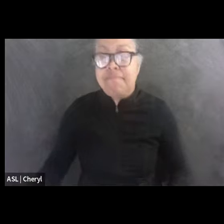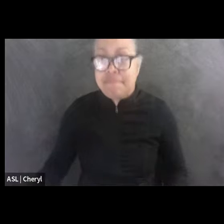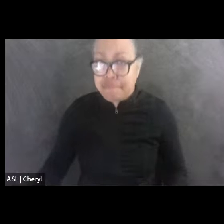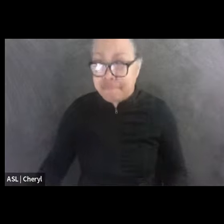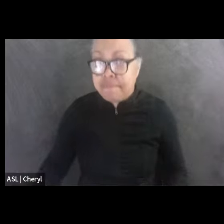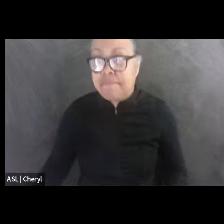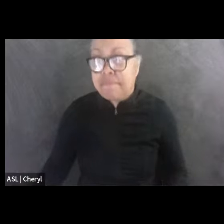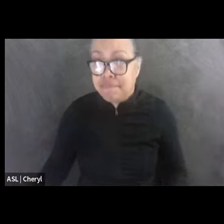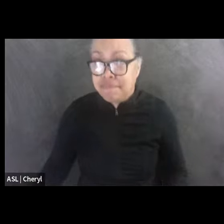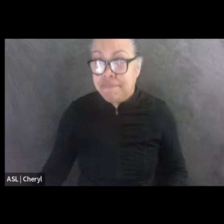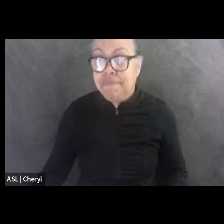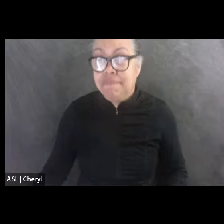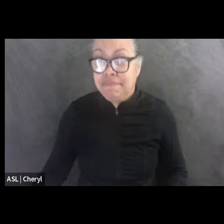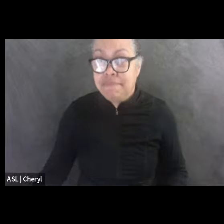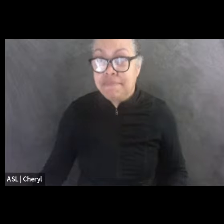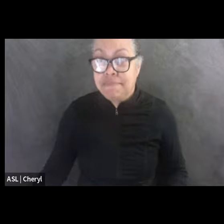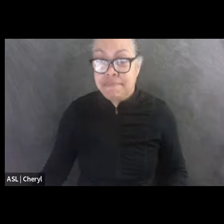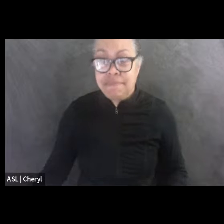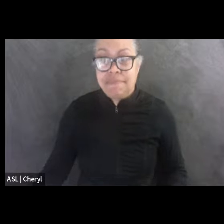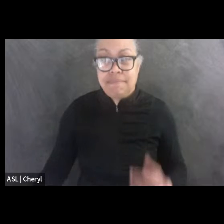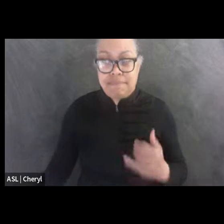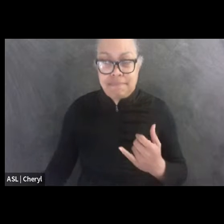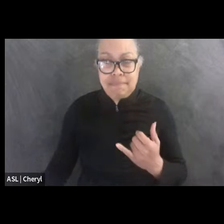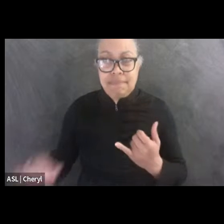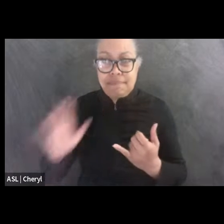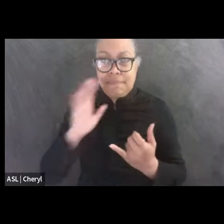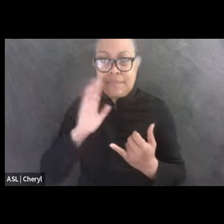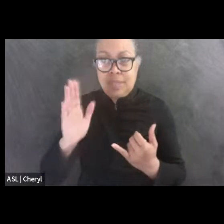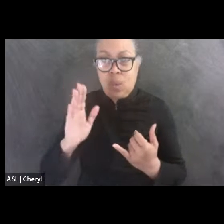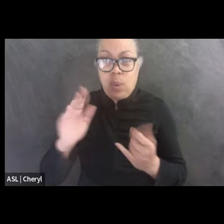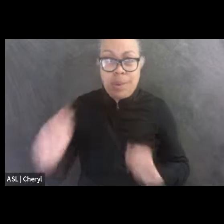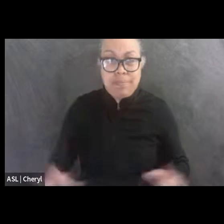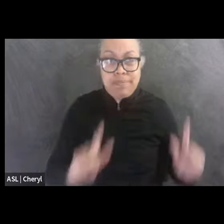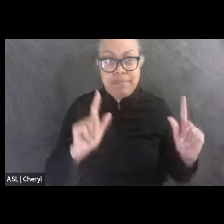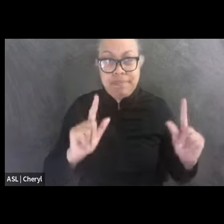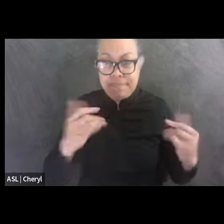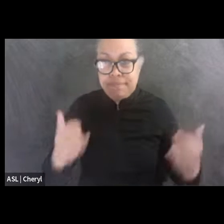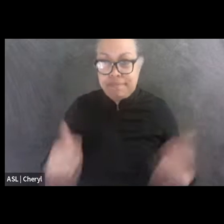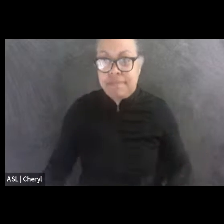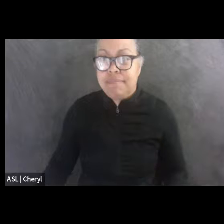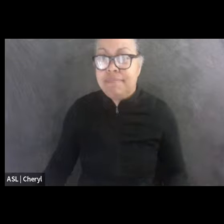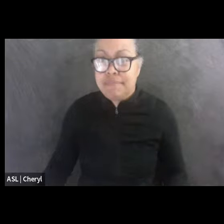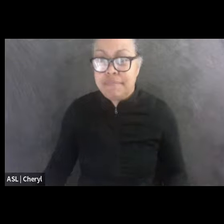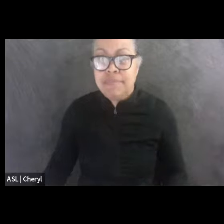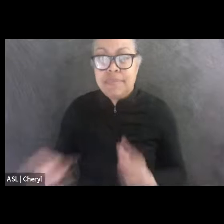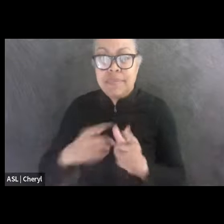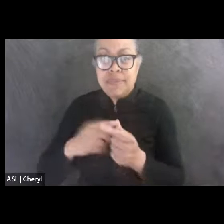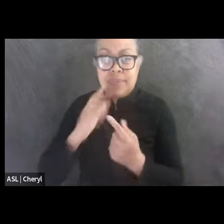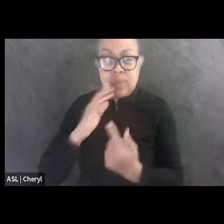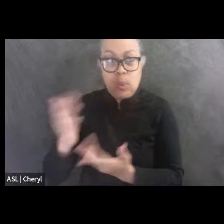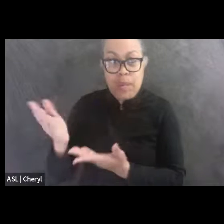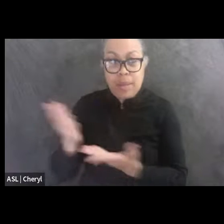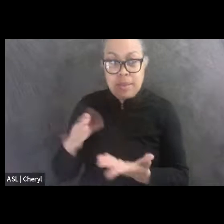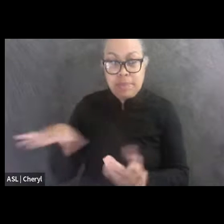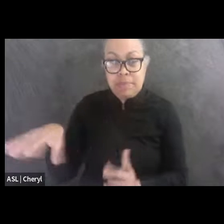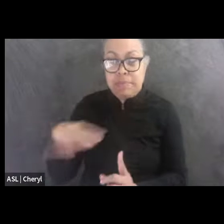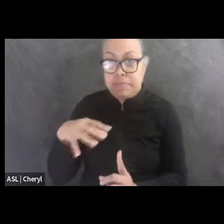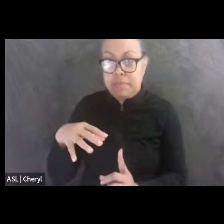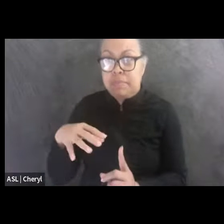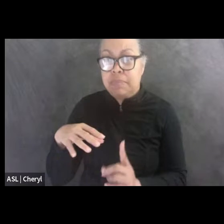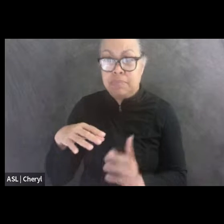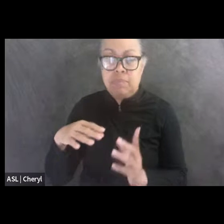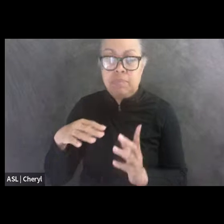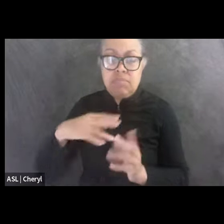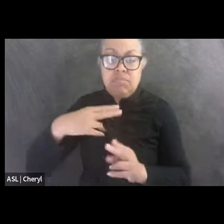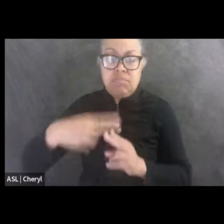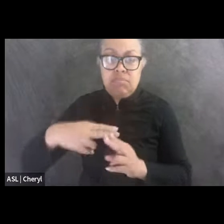All right, with that, I am going to share my screen, and I'm going to bring up this BZA case.